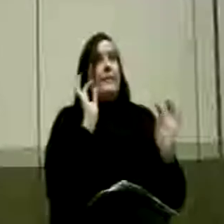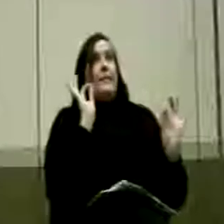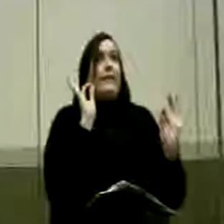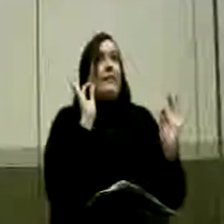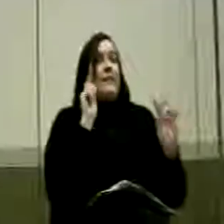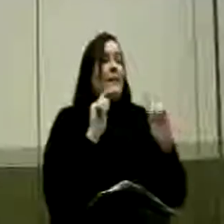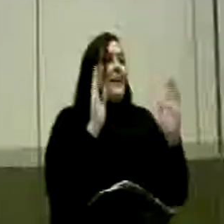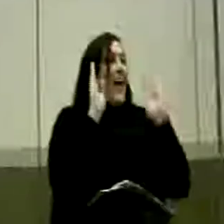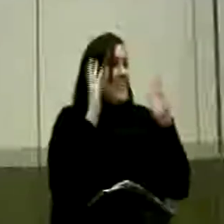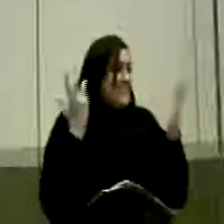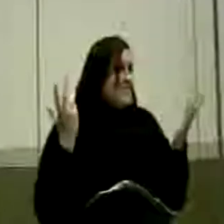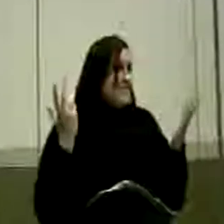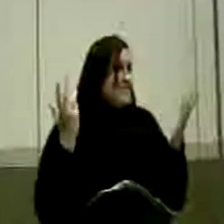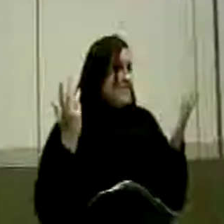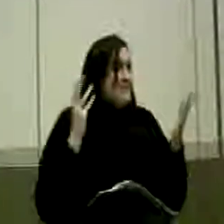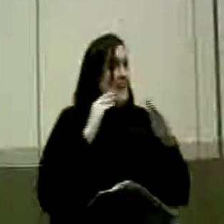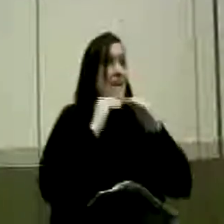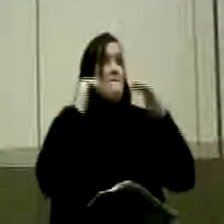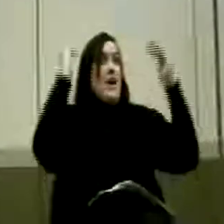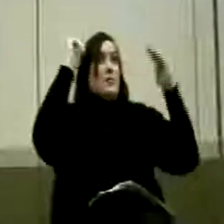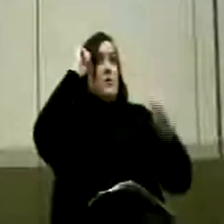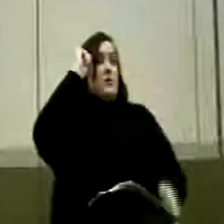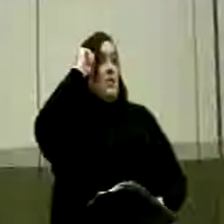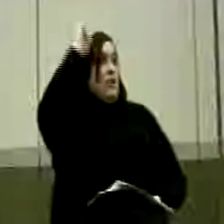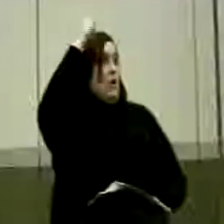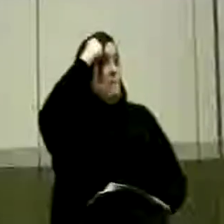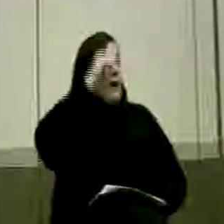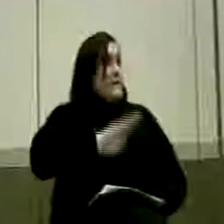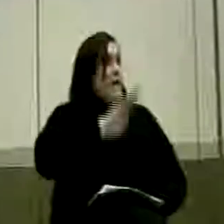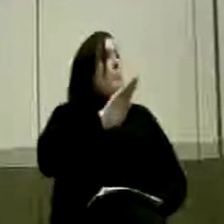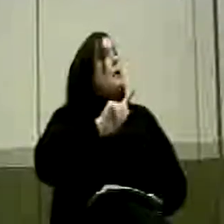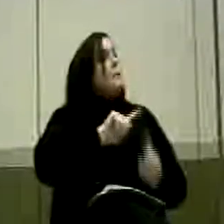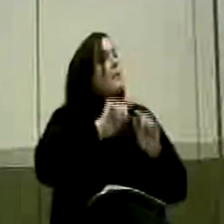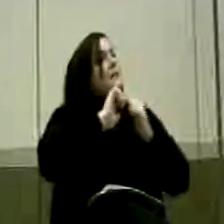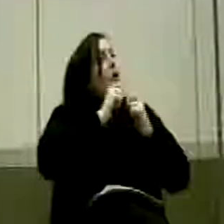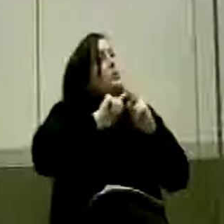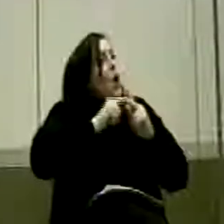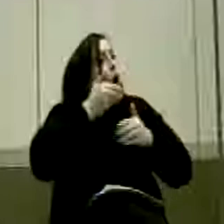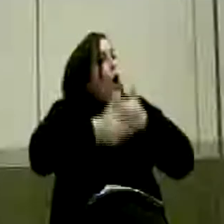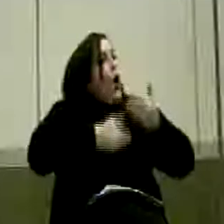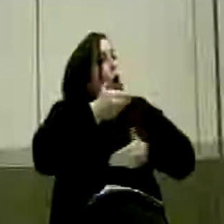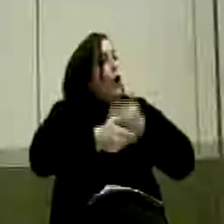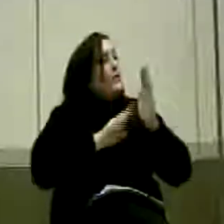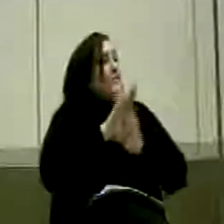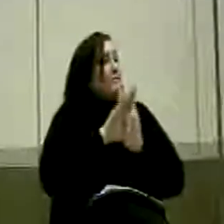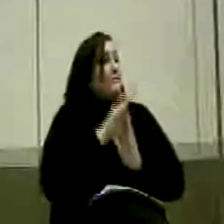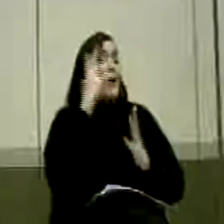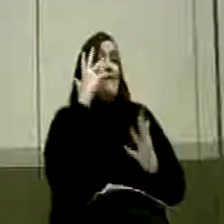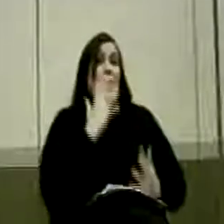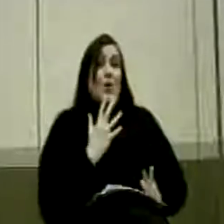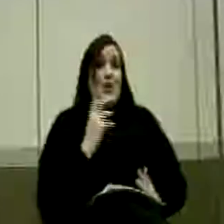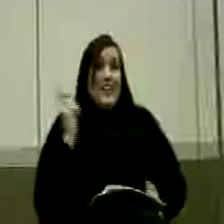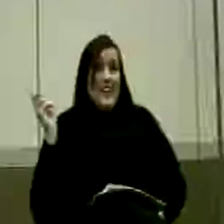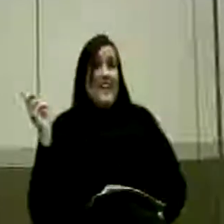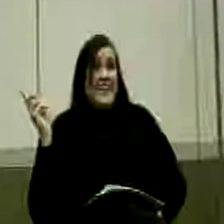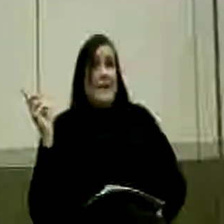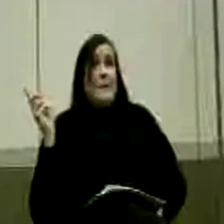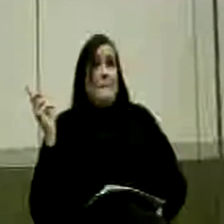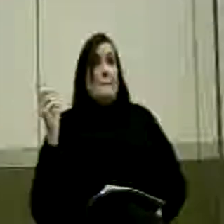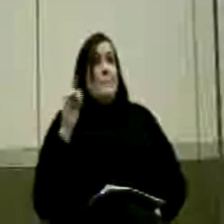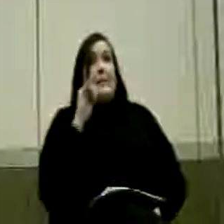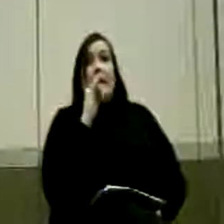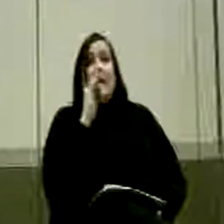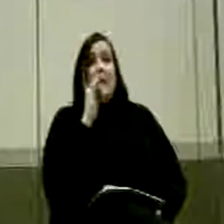that advanced with that theory of mind development, but that's how you start developing it. And unfortunately,